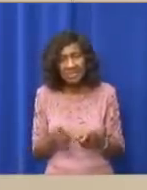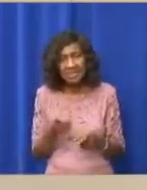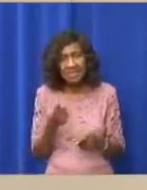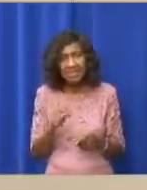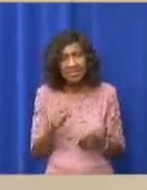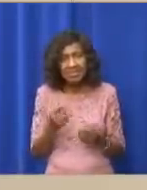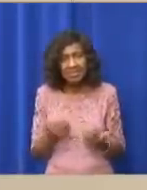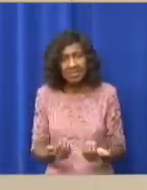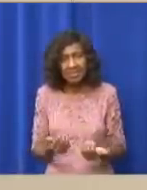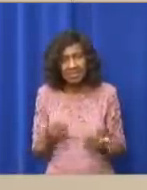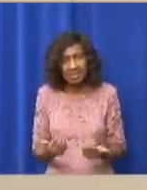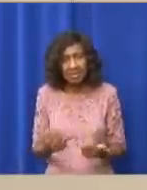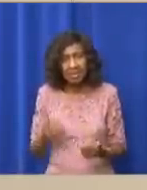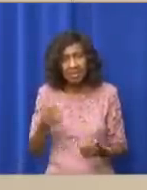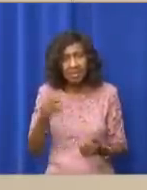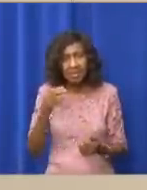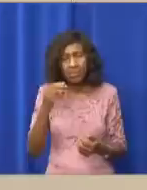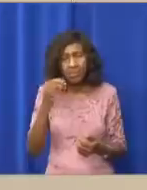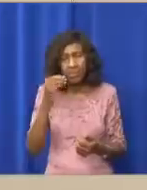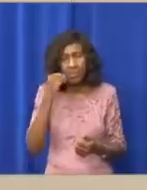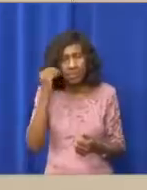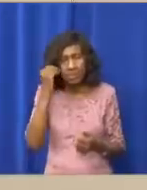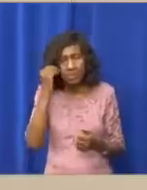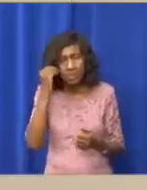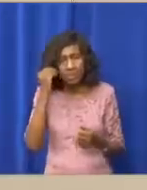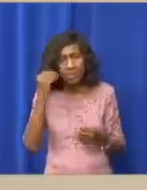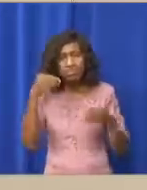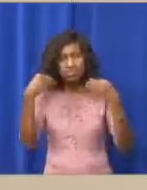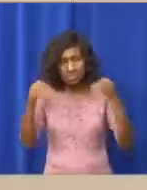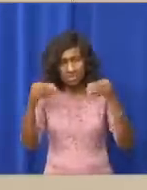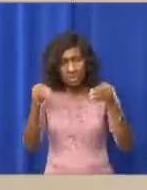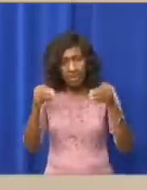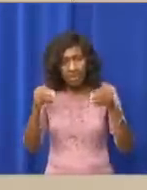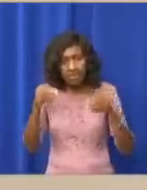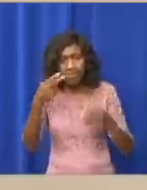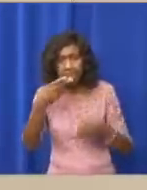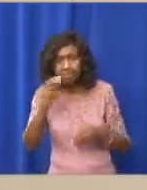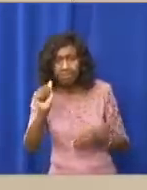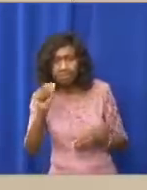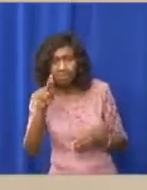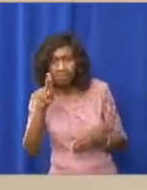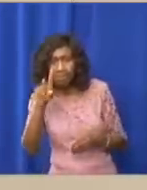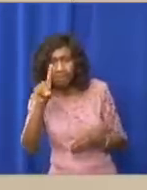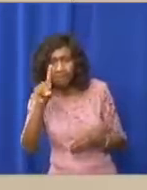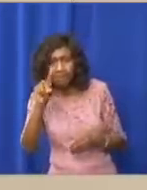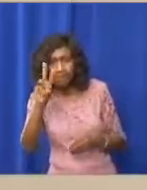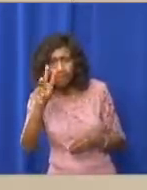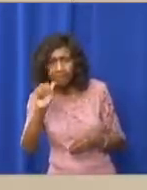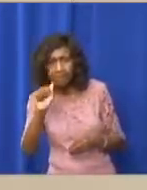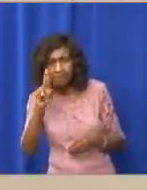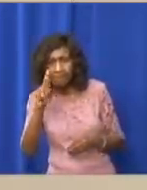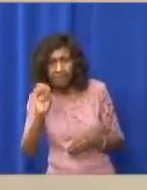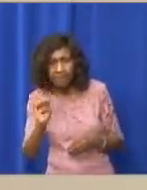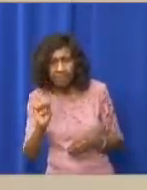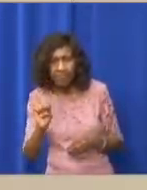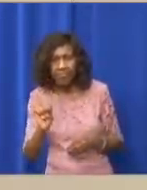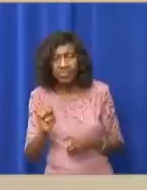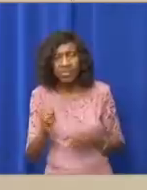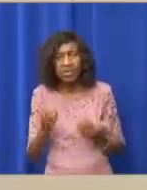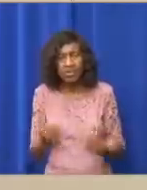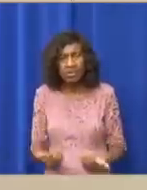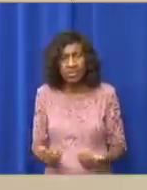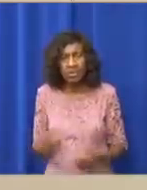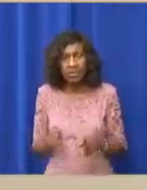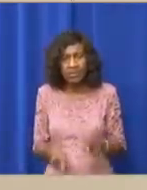allowed to do deliveries and curbside pickup, people will now be able to go inside the store.